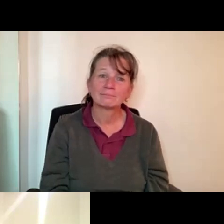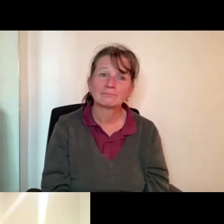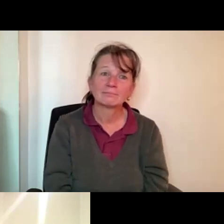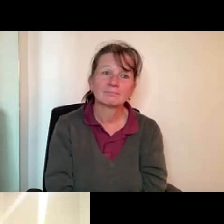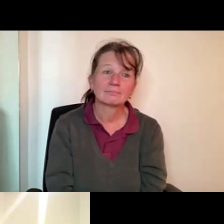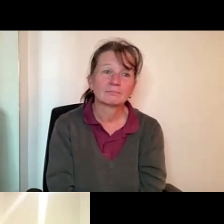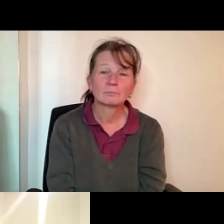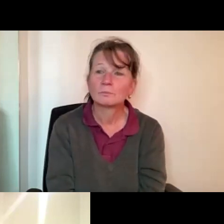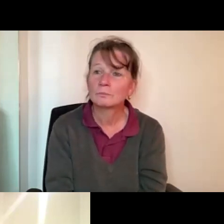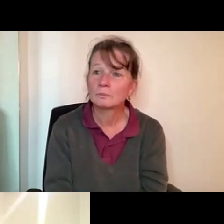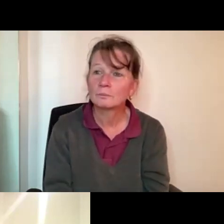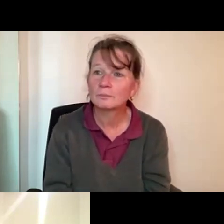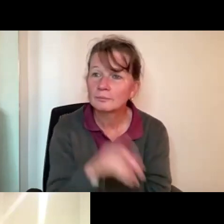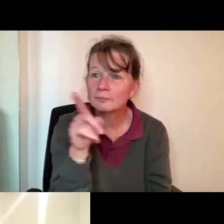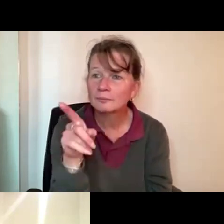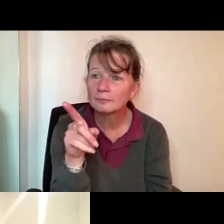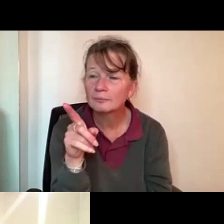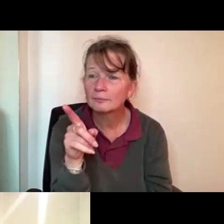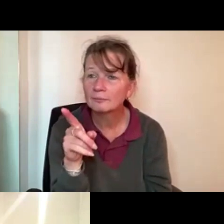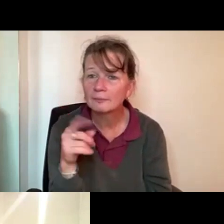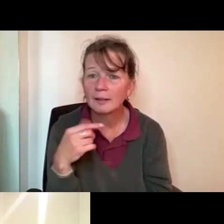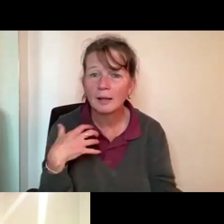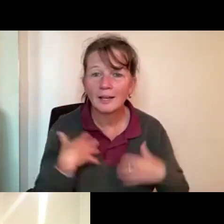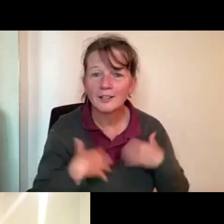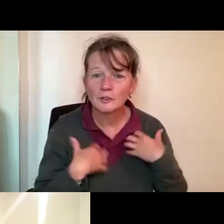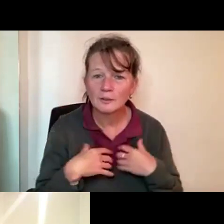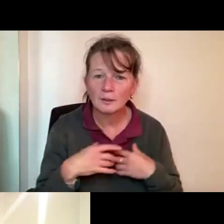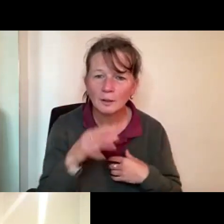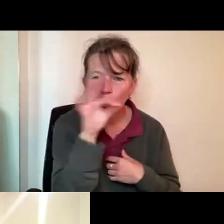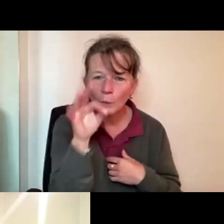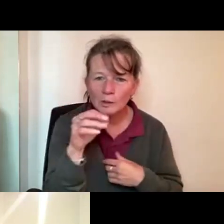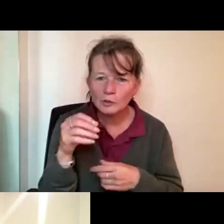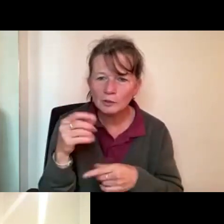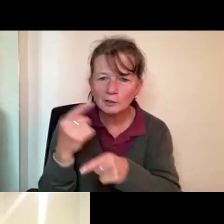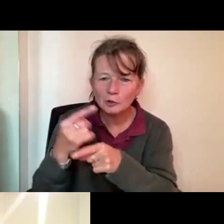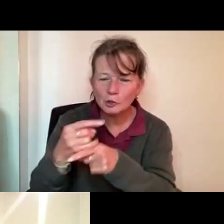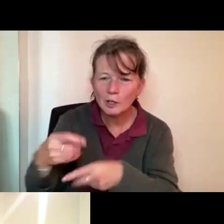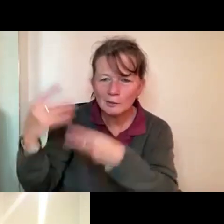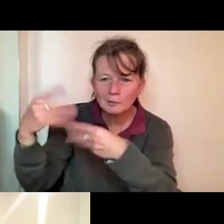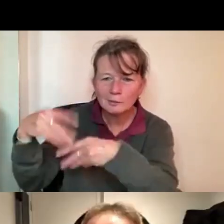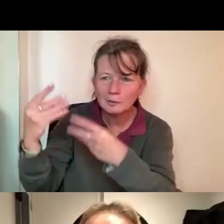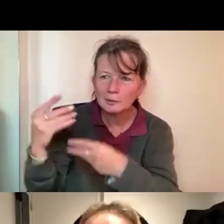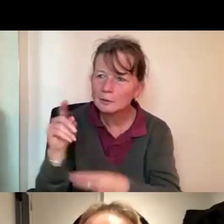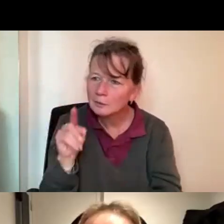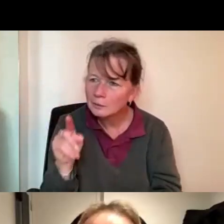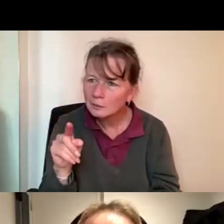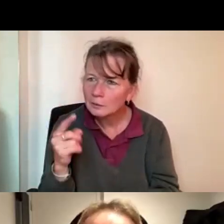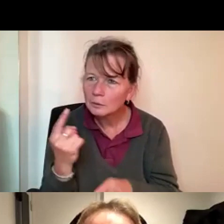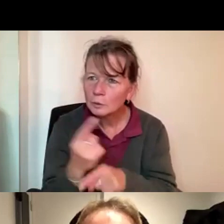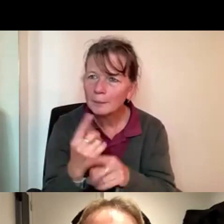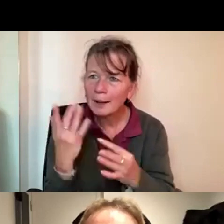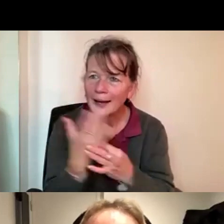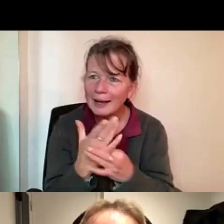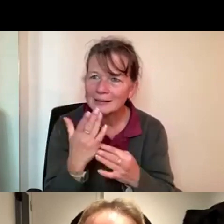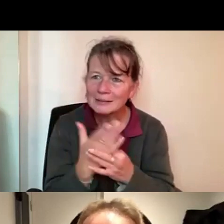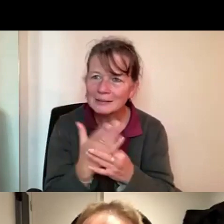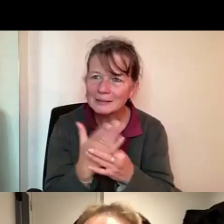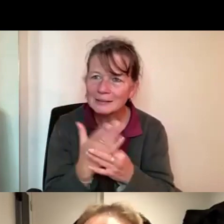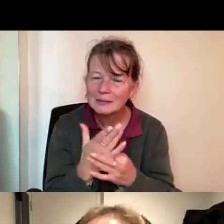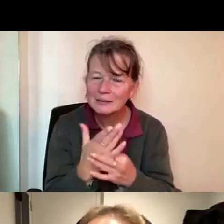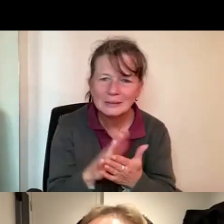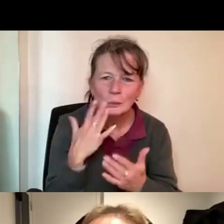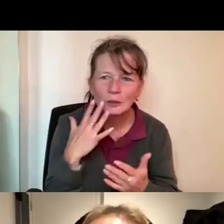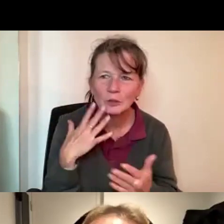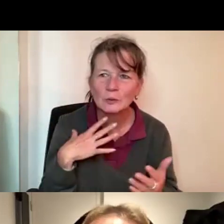I'm really interested by Ailey's question in the chat about budgeting for access needs when you don't necessarily know who'll be involved